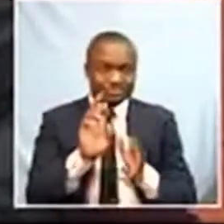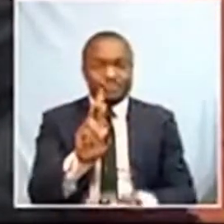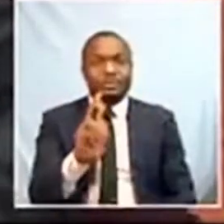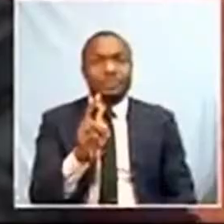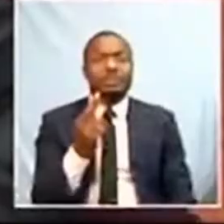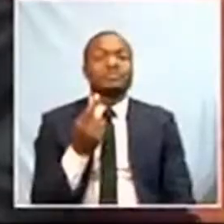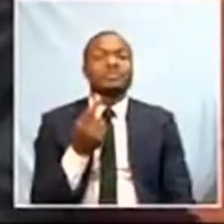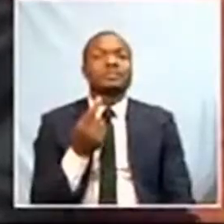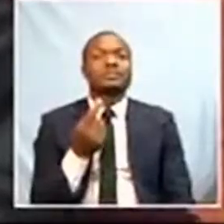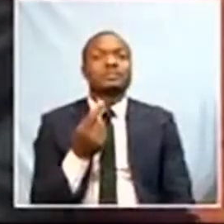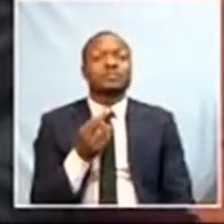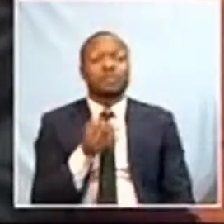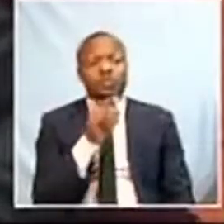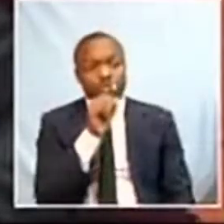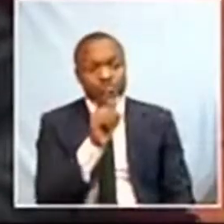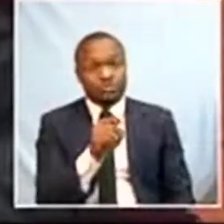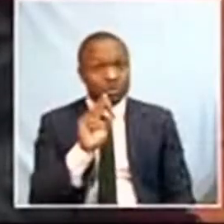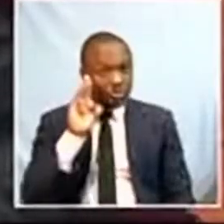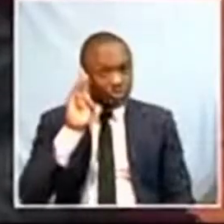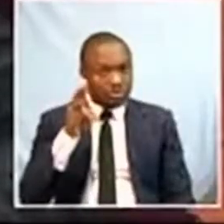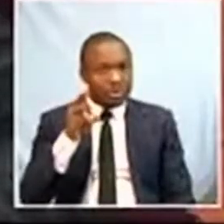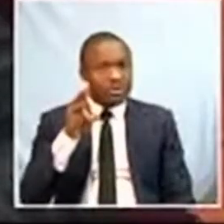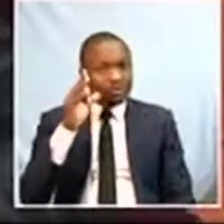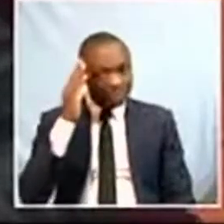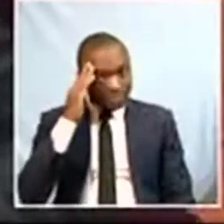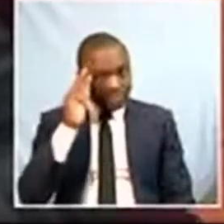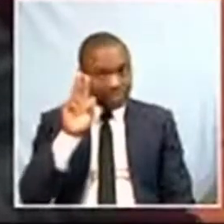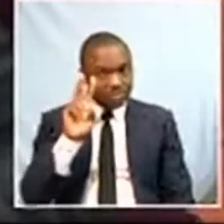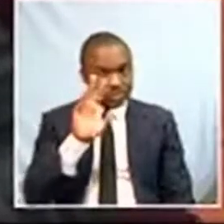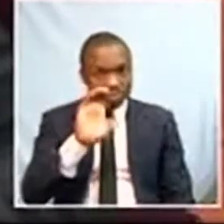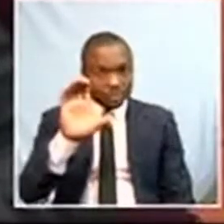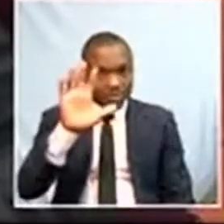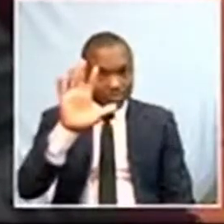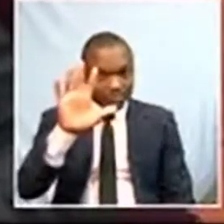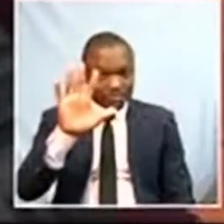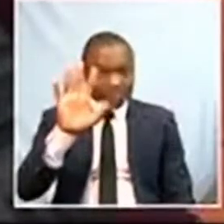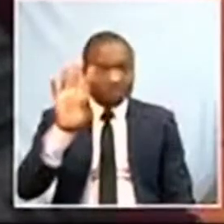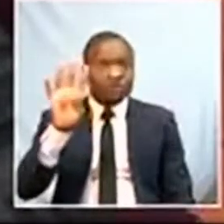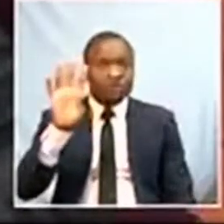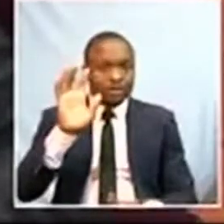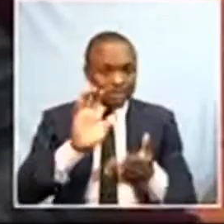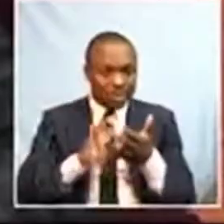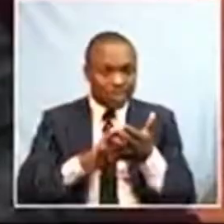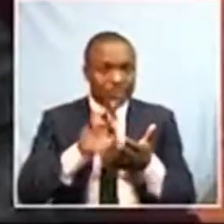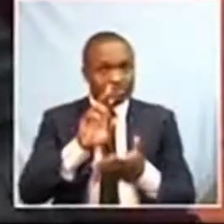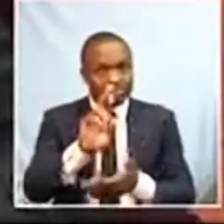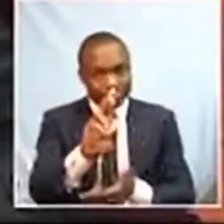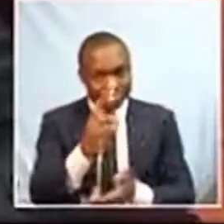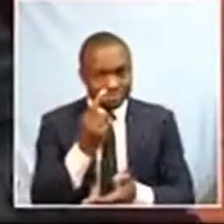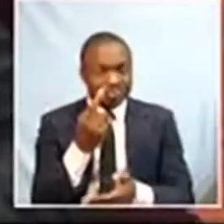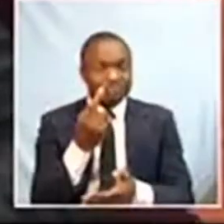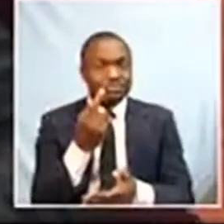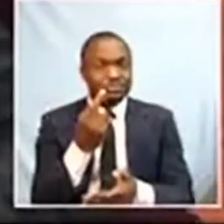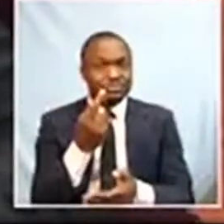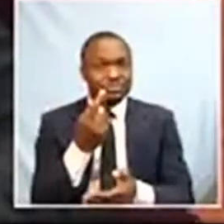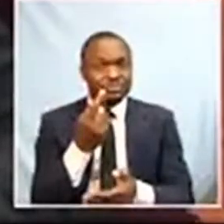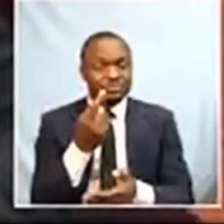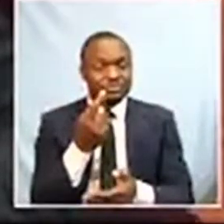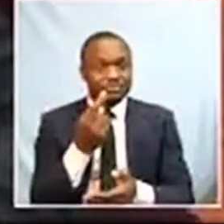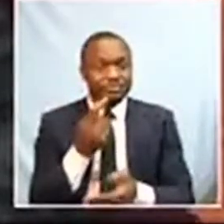recoveries, you will be able to note that 254,000 is what is recovered. And then in terms